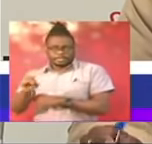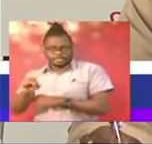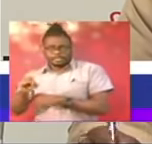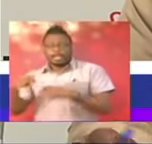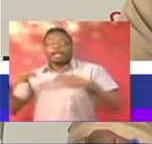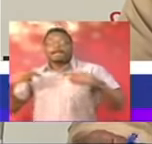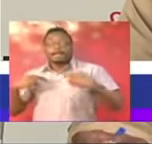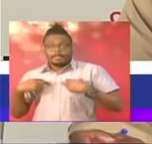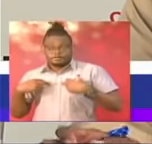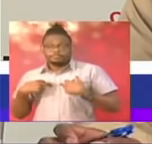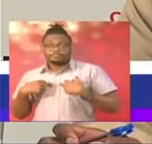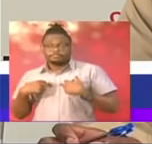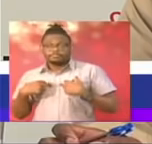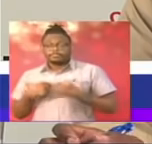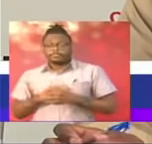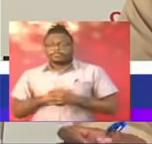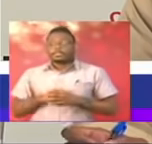and